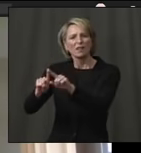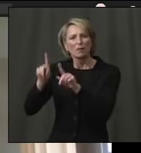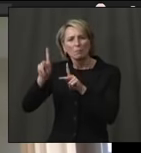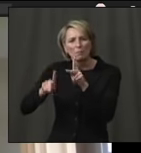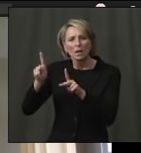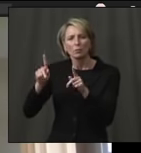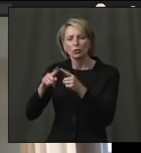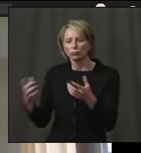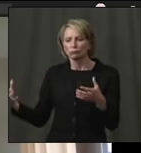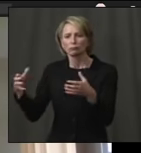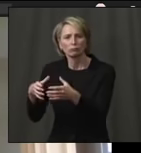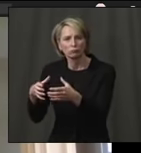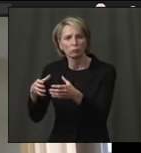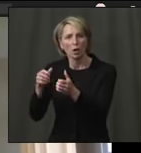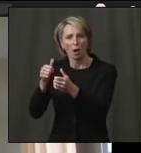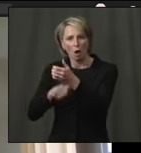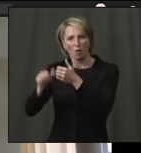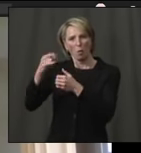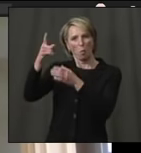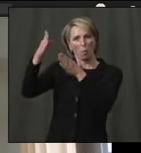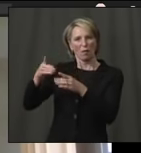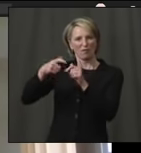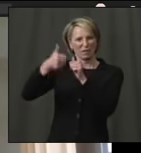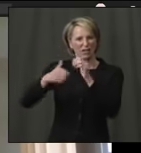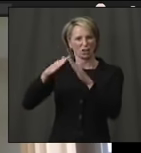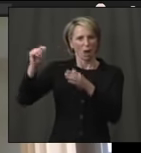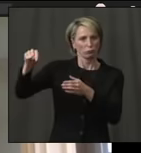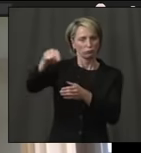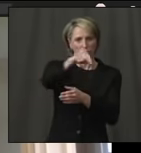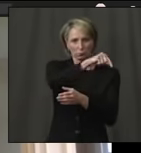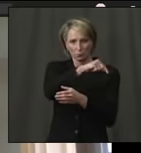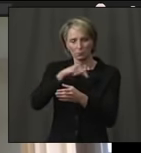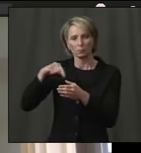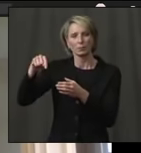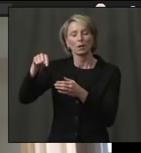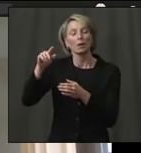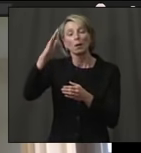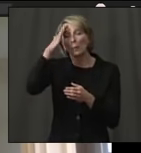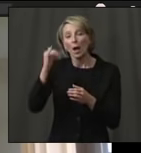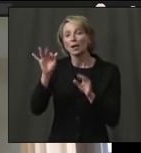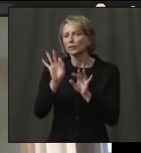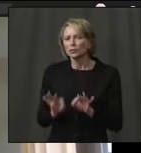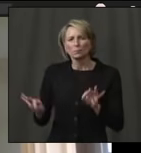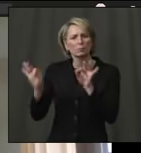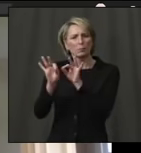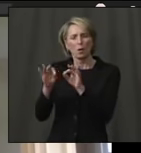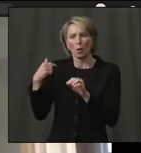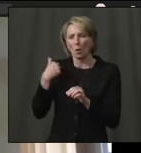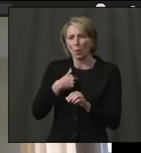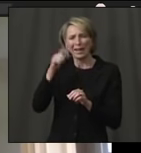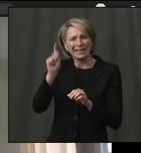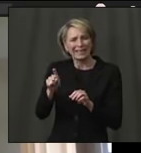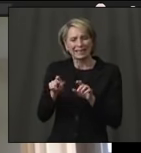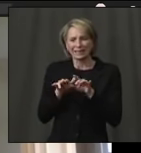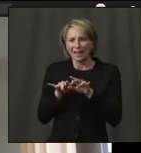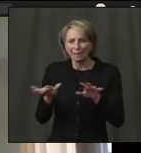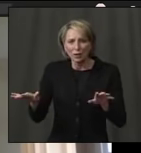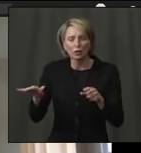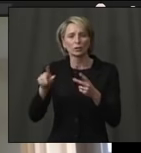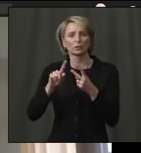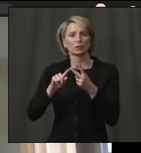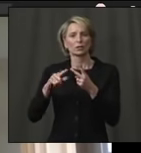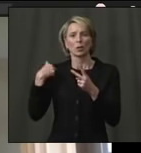community. Diversity has been really important, and community engagement has been really important in the